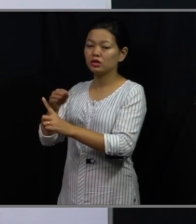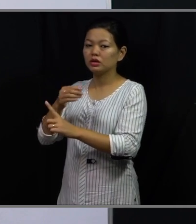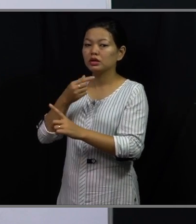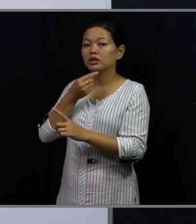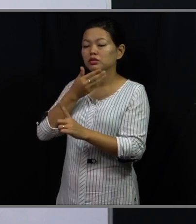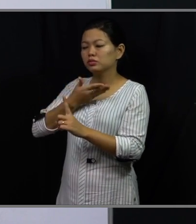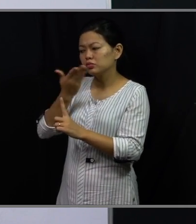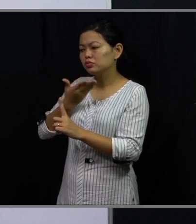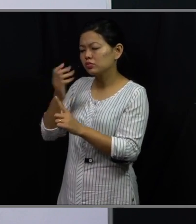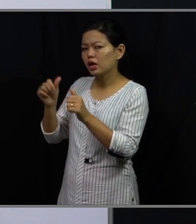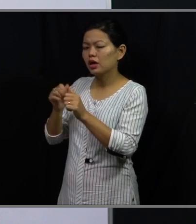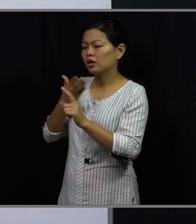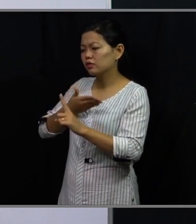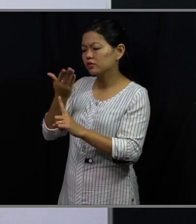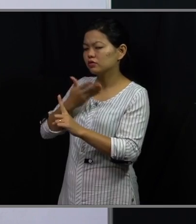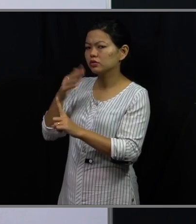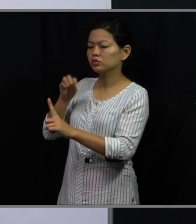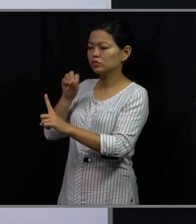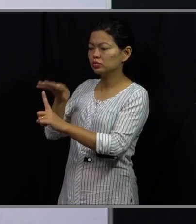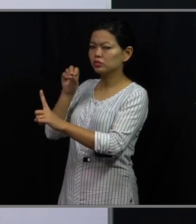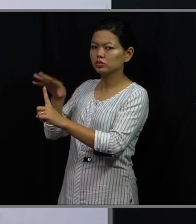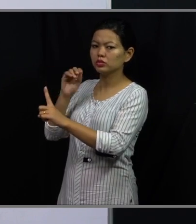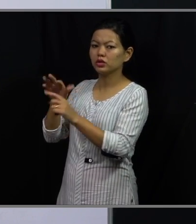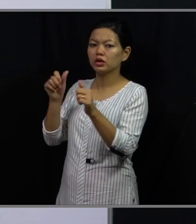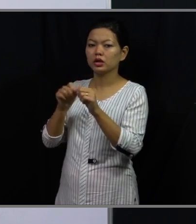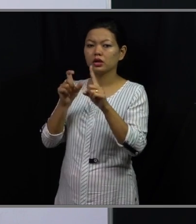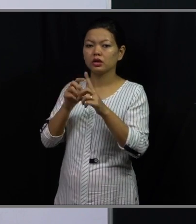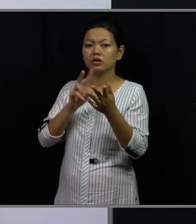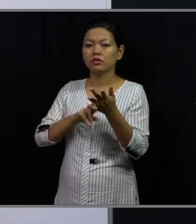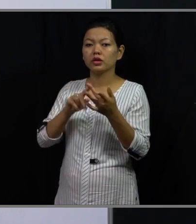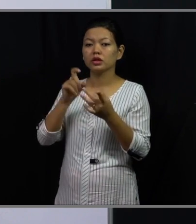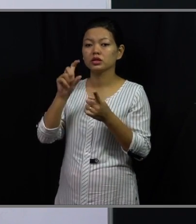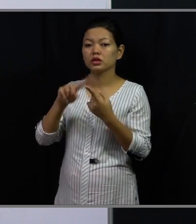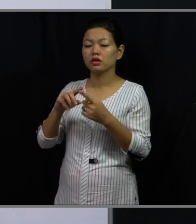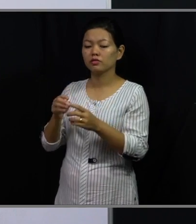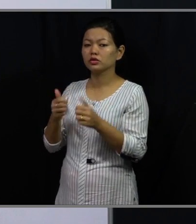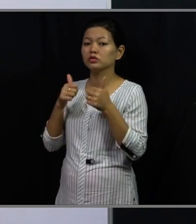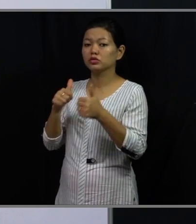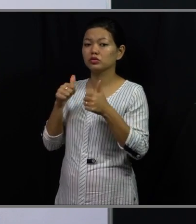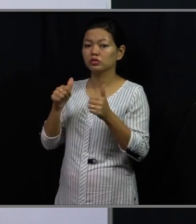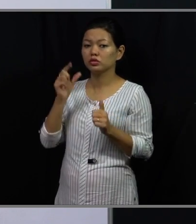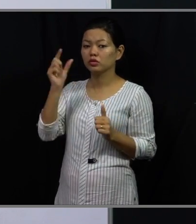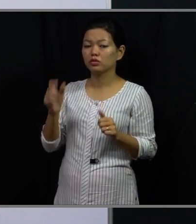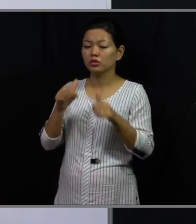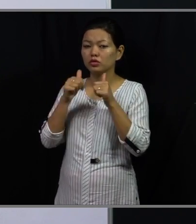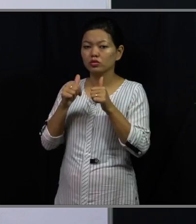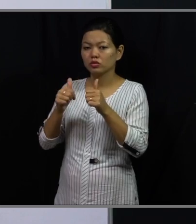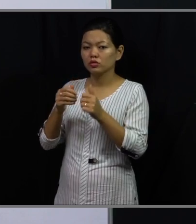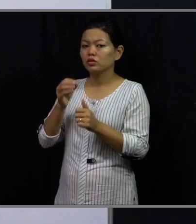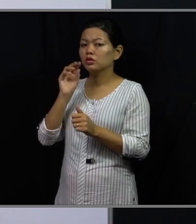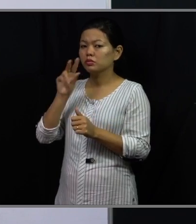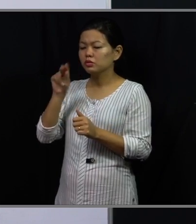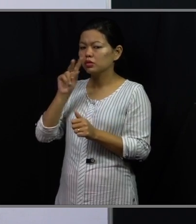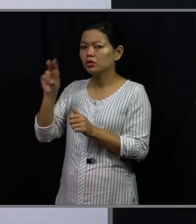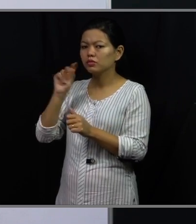So this sometimes is illegal also, by any means you have to abide by the rules. So sometimes, okay, people